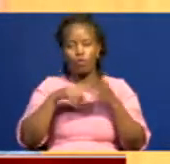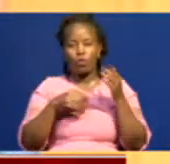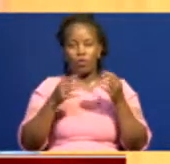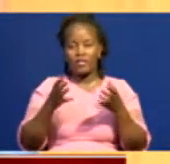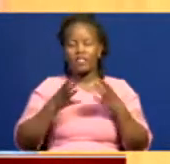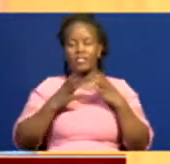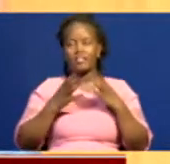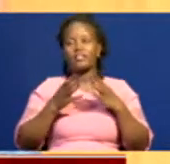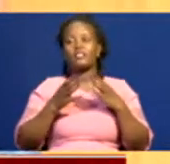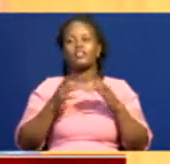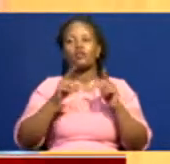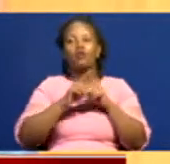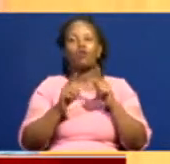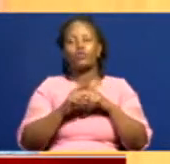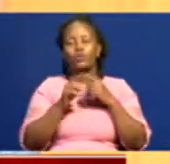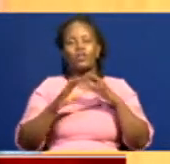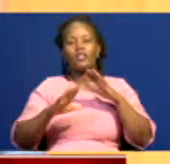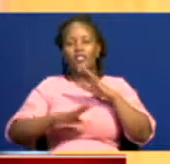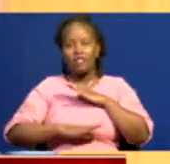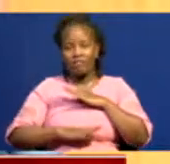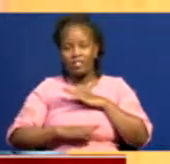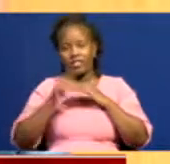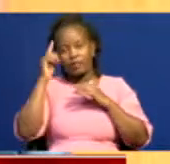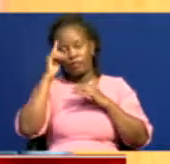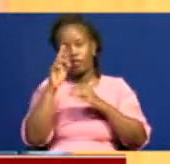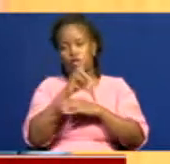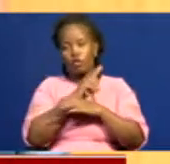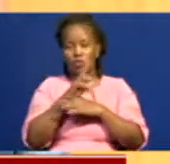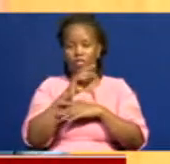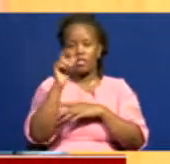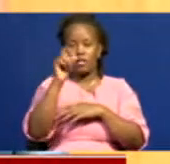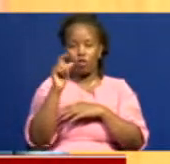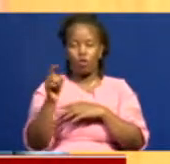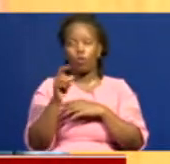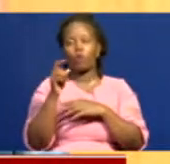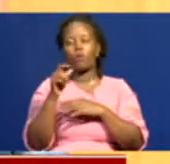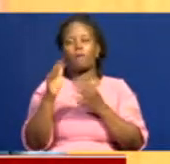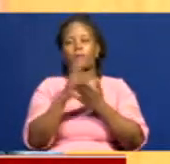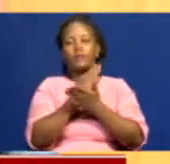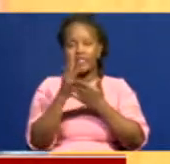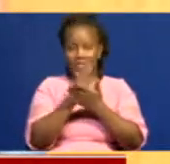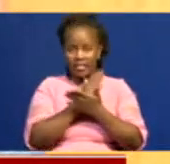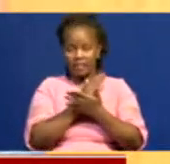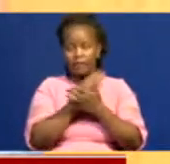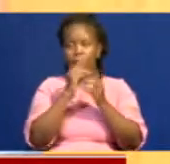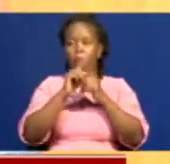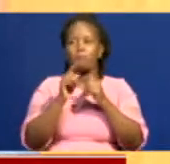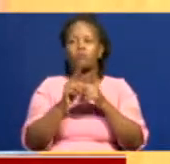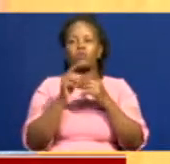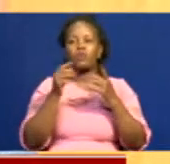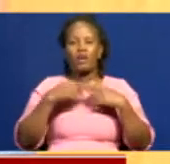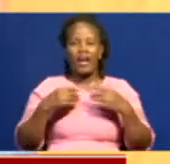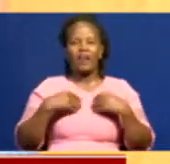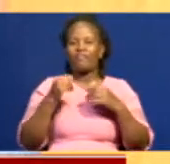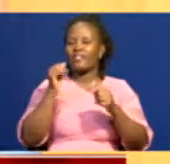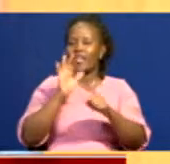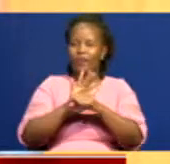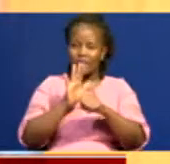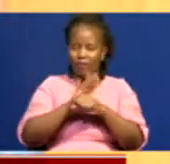sufficiently for using in the local market, and having